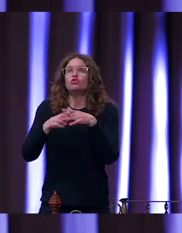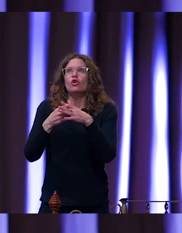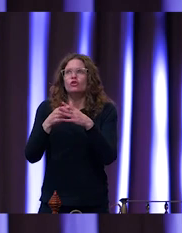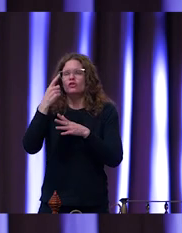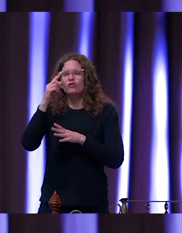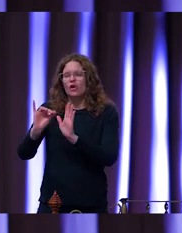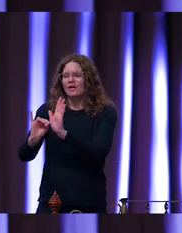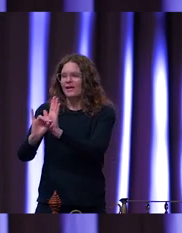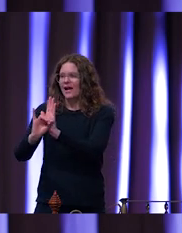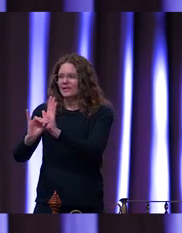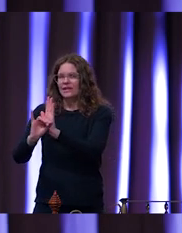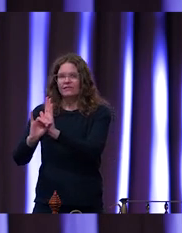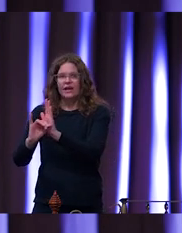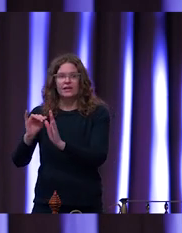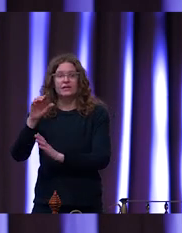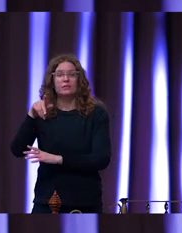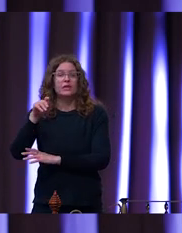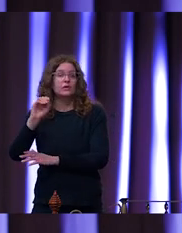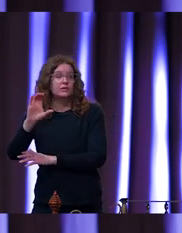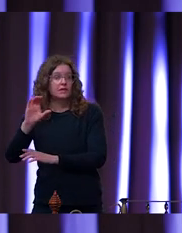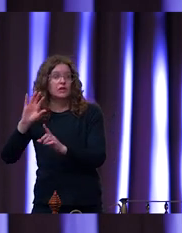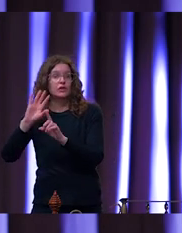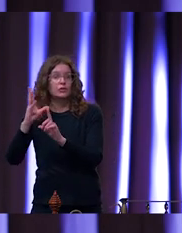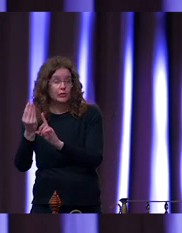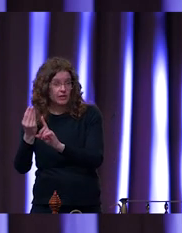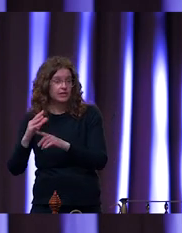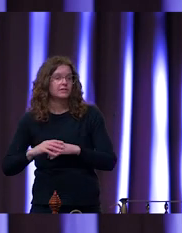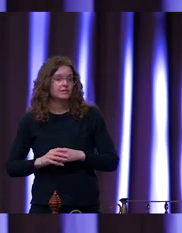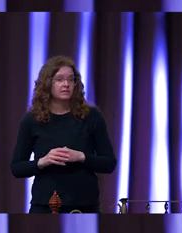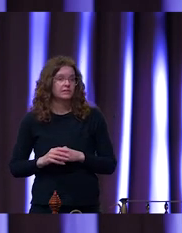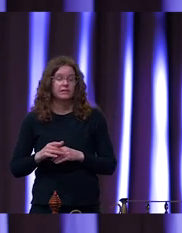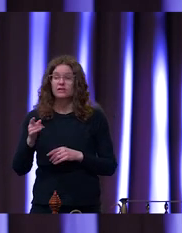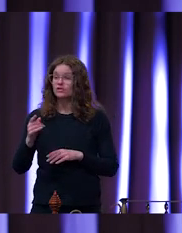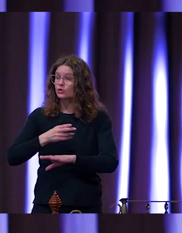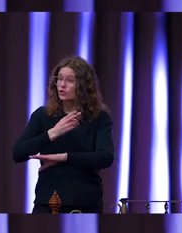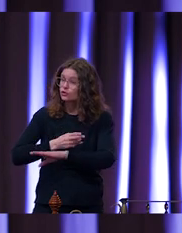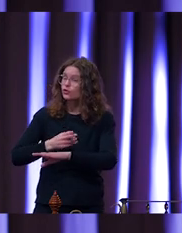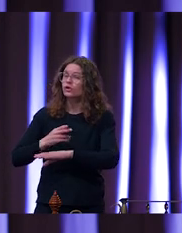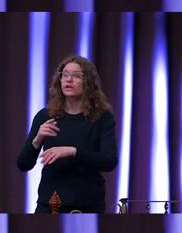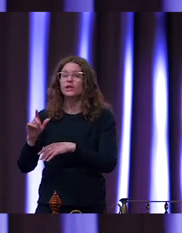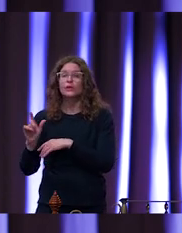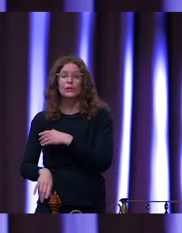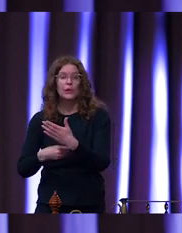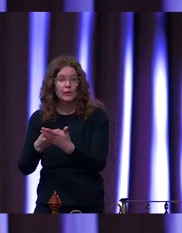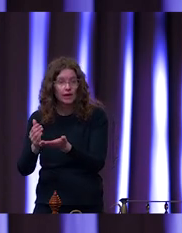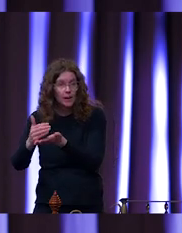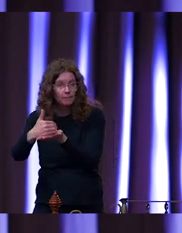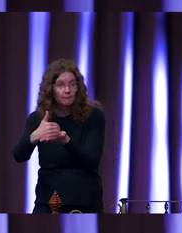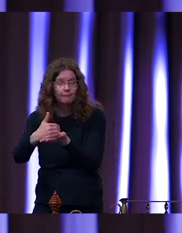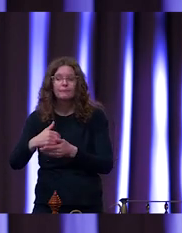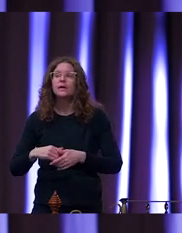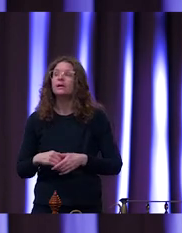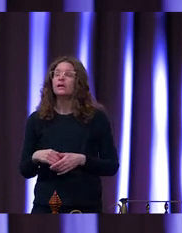identifying communities of color, because communities of color are also historically lower income. In a city